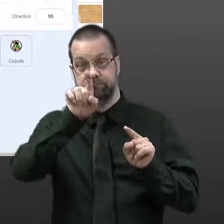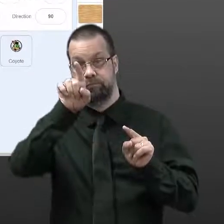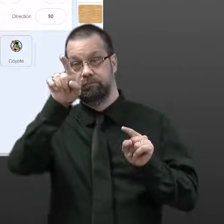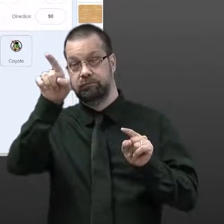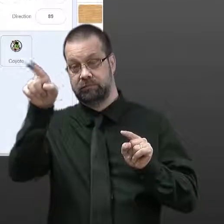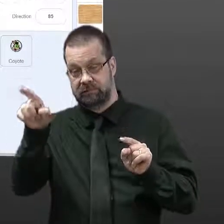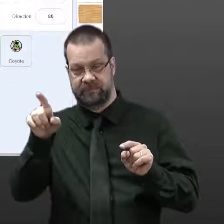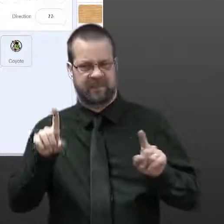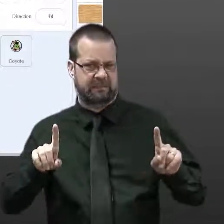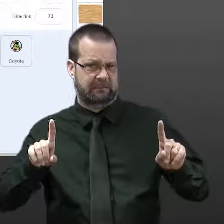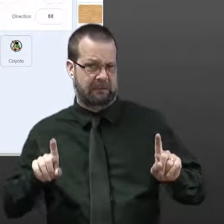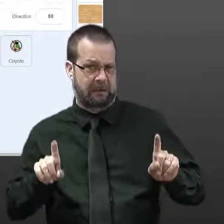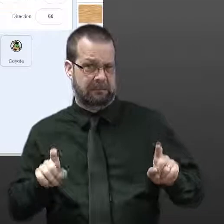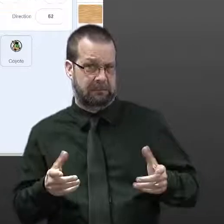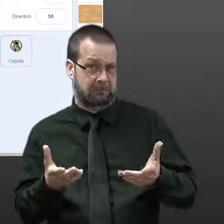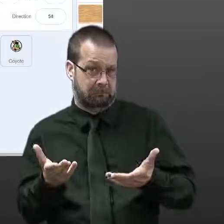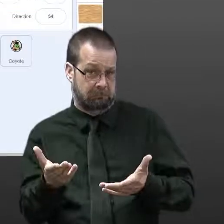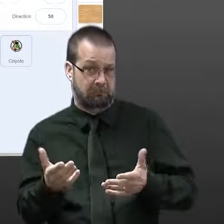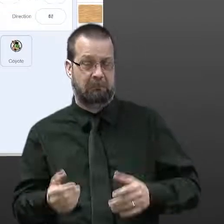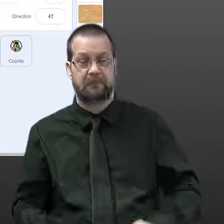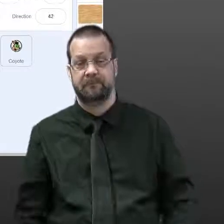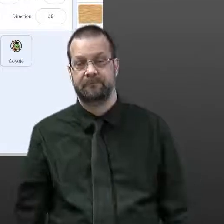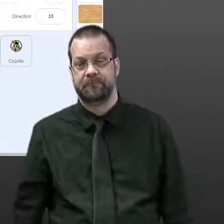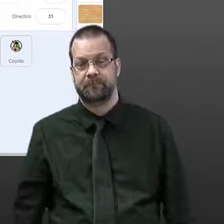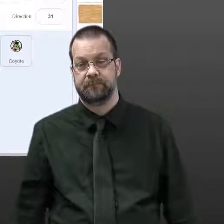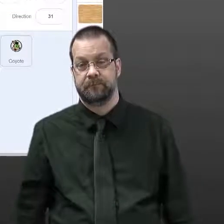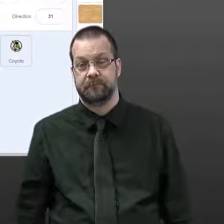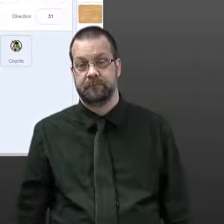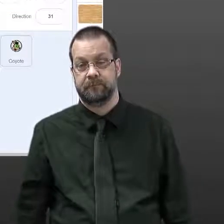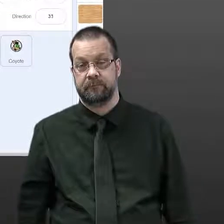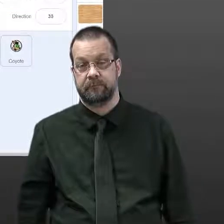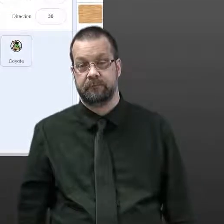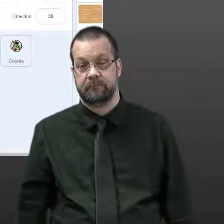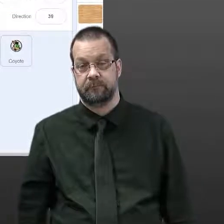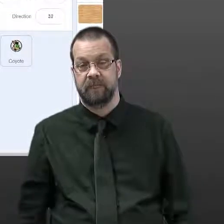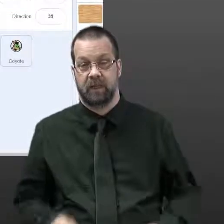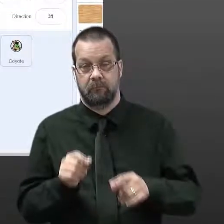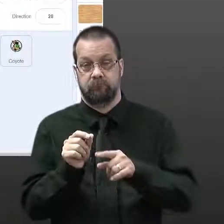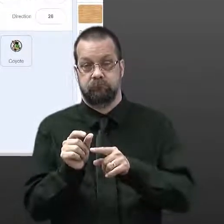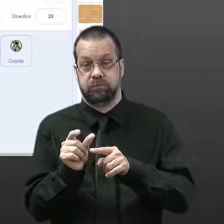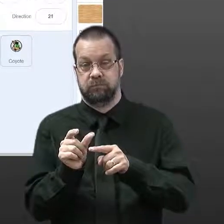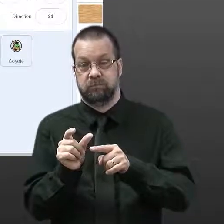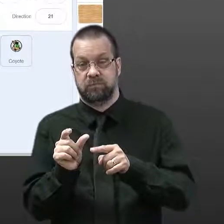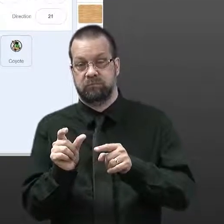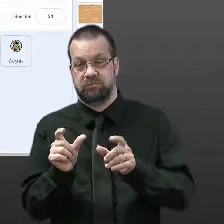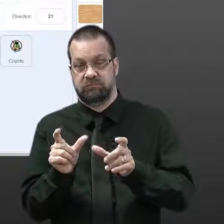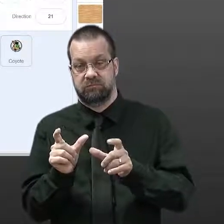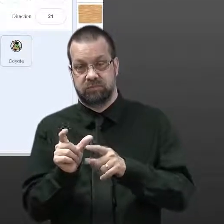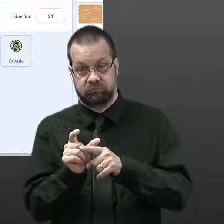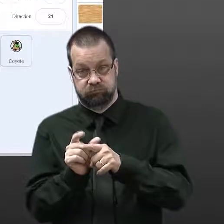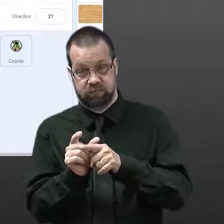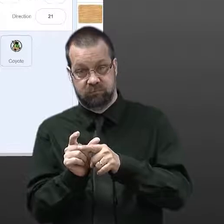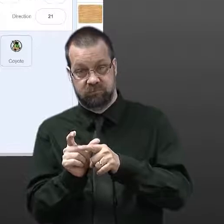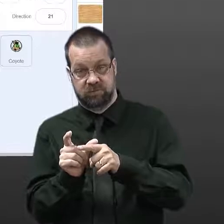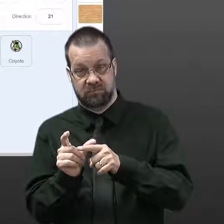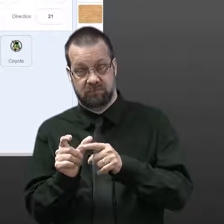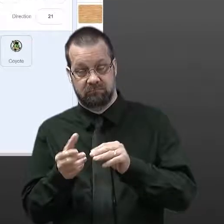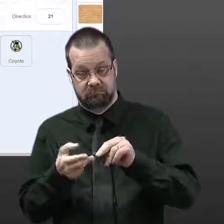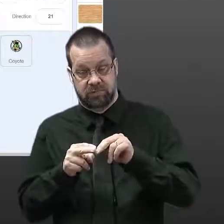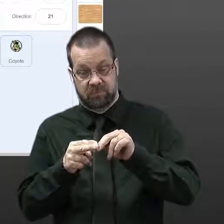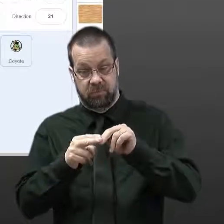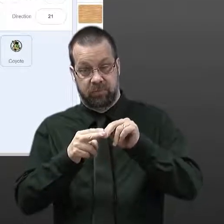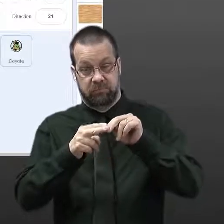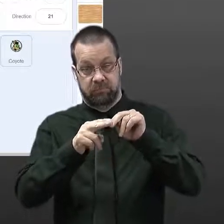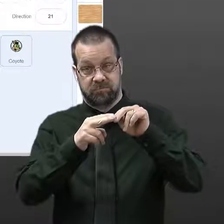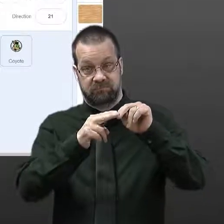you can go ahead and test that out now once you have this code, and it should make an